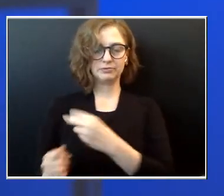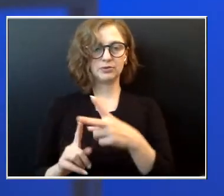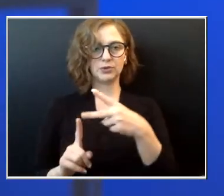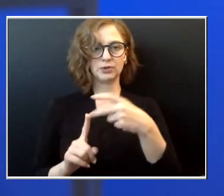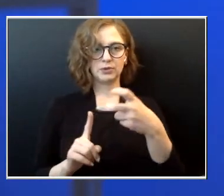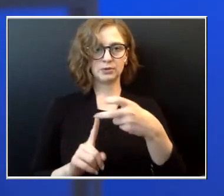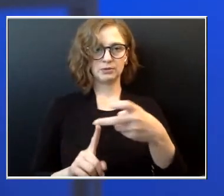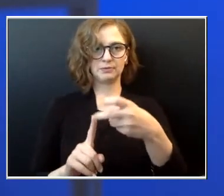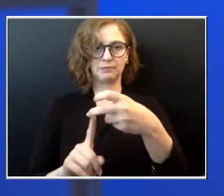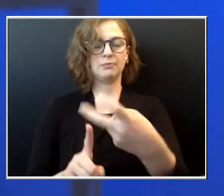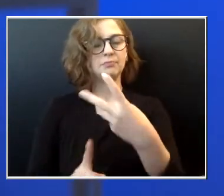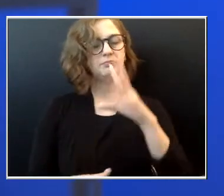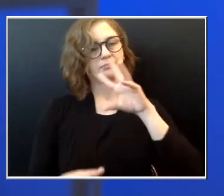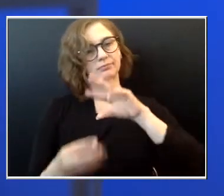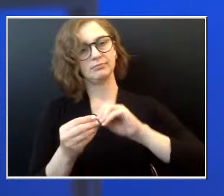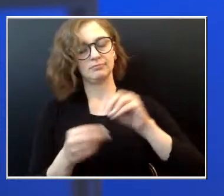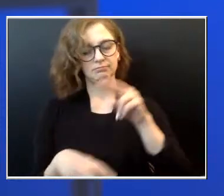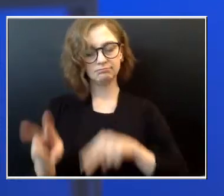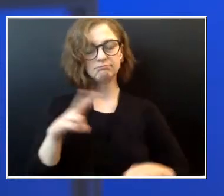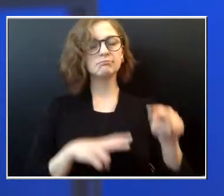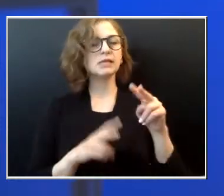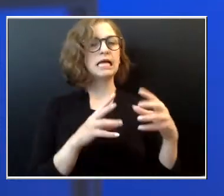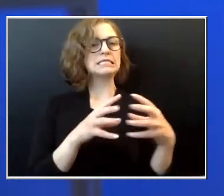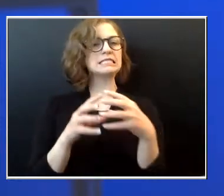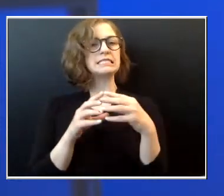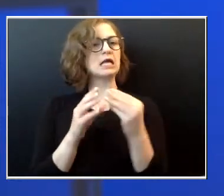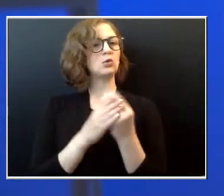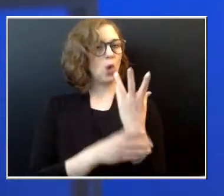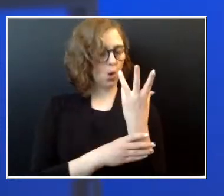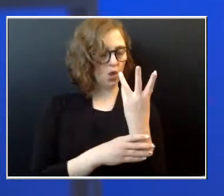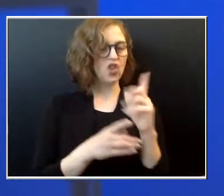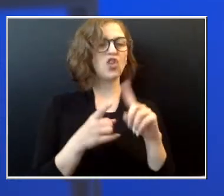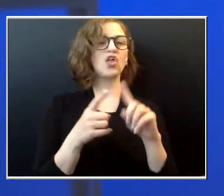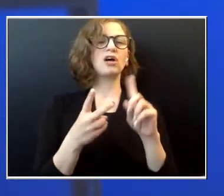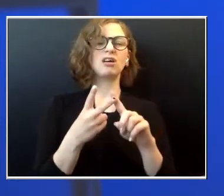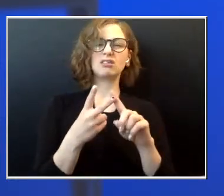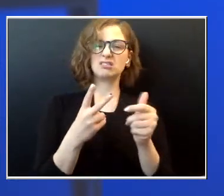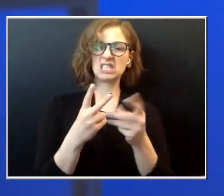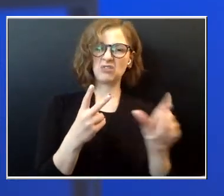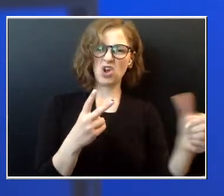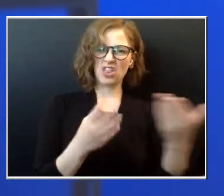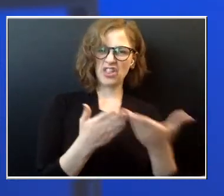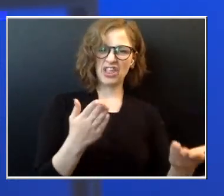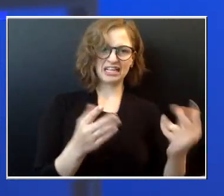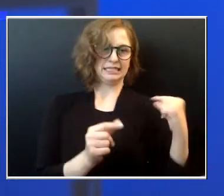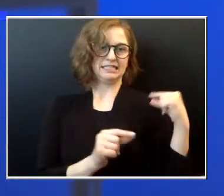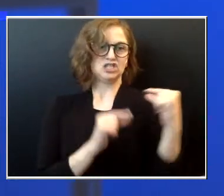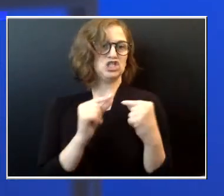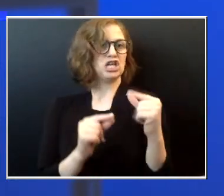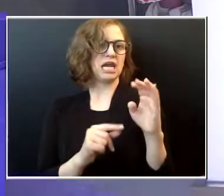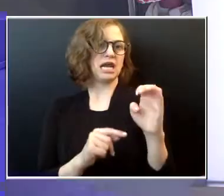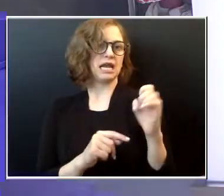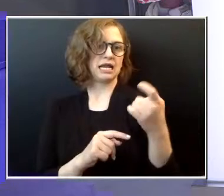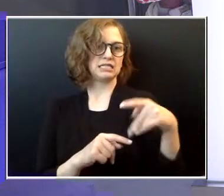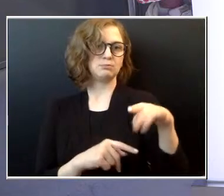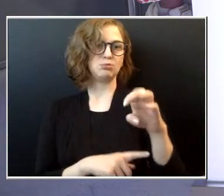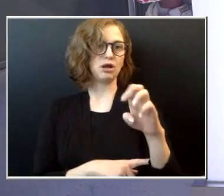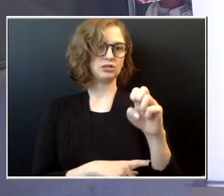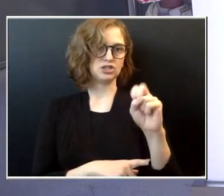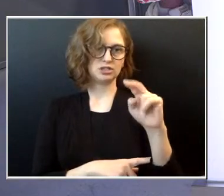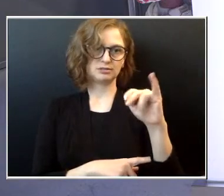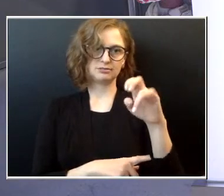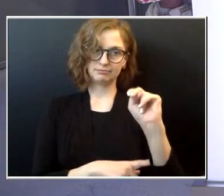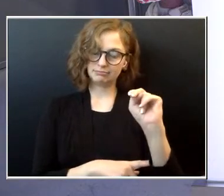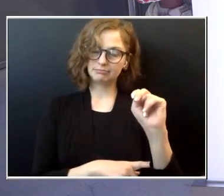growth, but we're also looking at a number of other things, gene expression, for example. So in